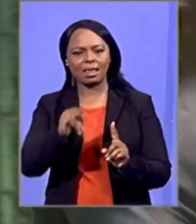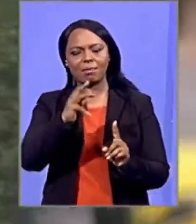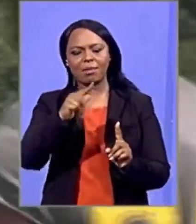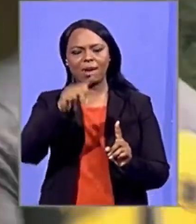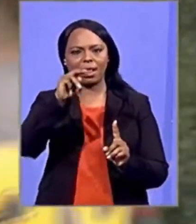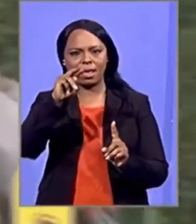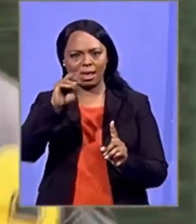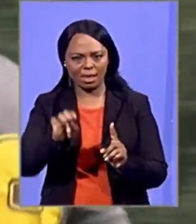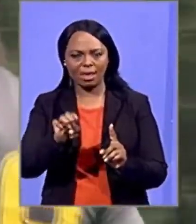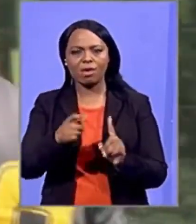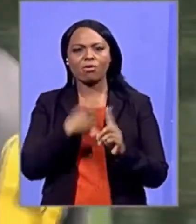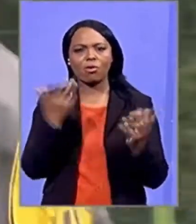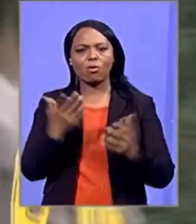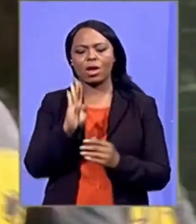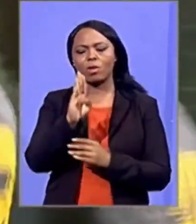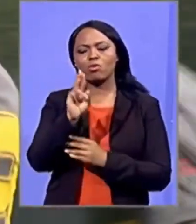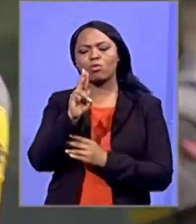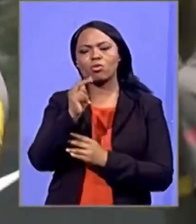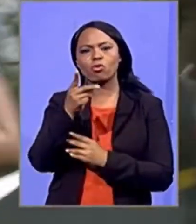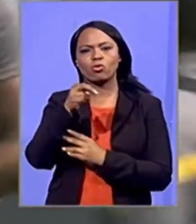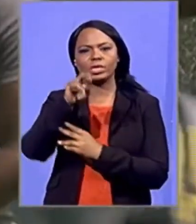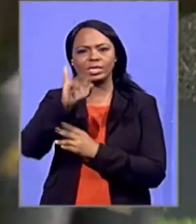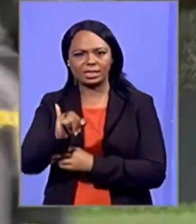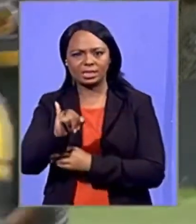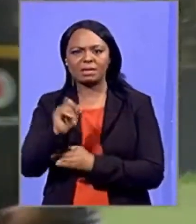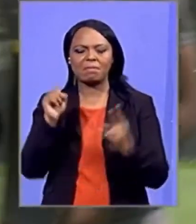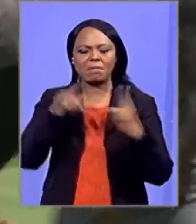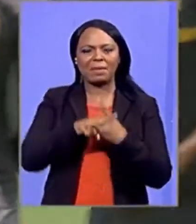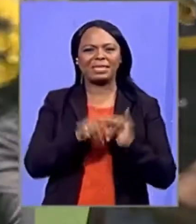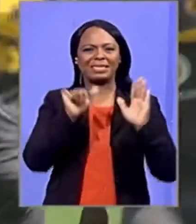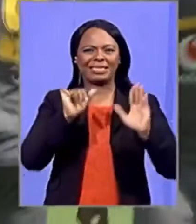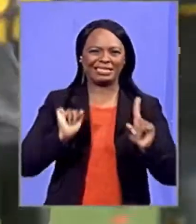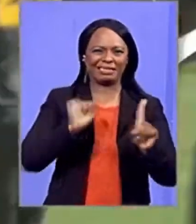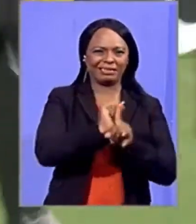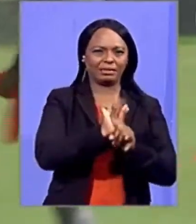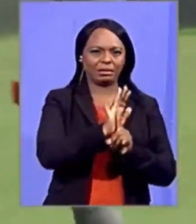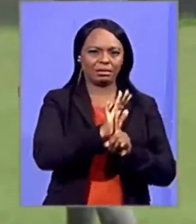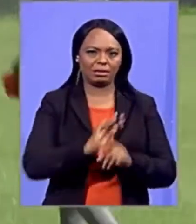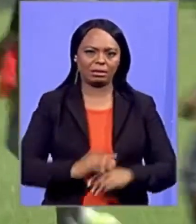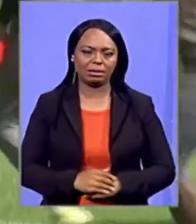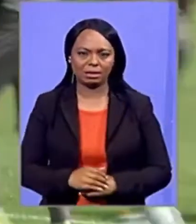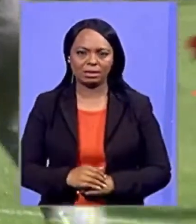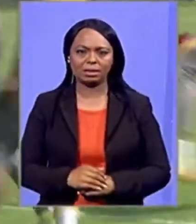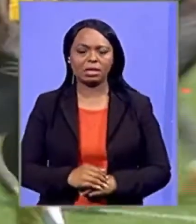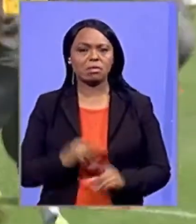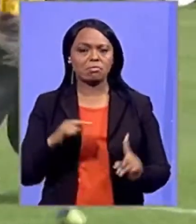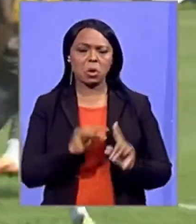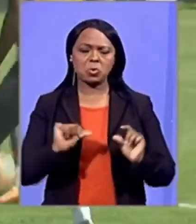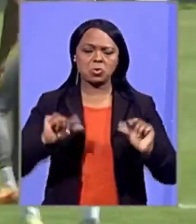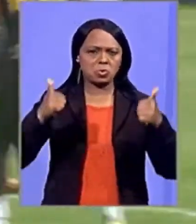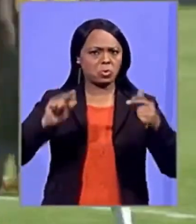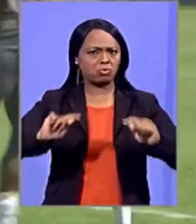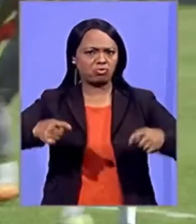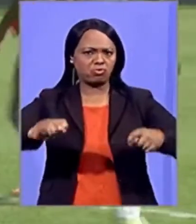bimenyimana go tšwa ka Burundi o nwešitše dino tše tshela. Caleb is a good striker.